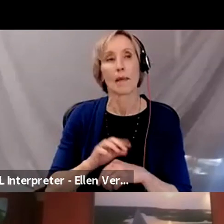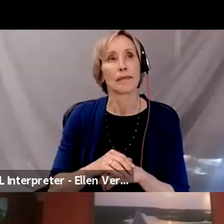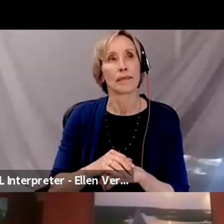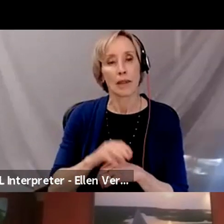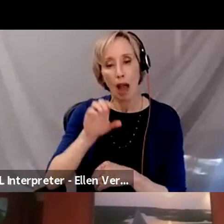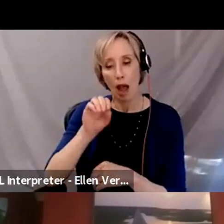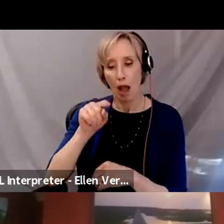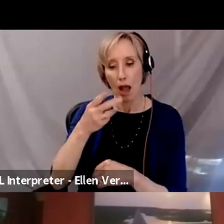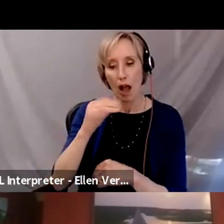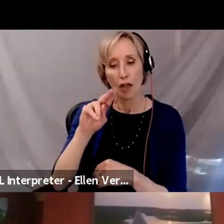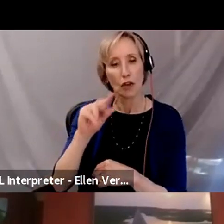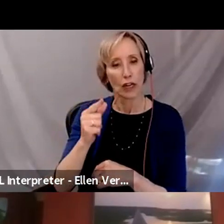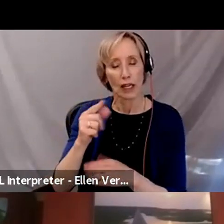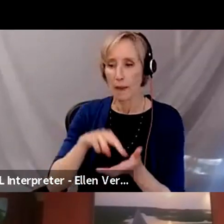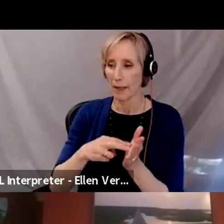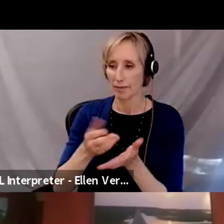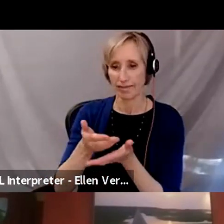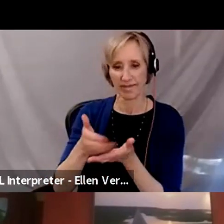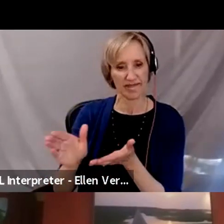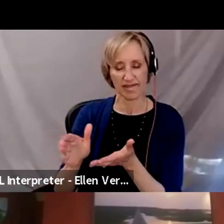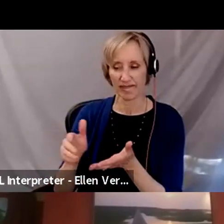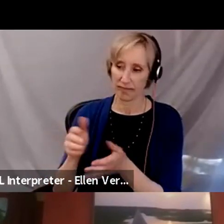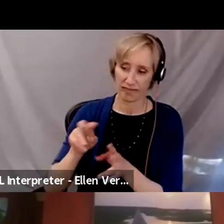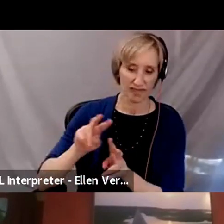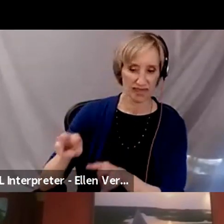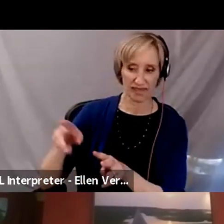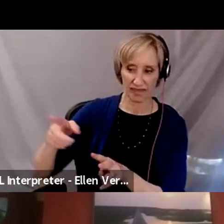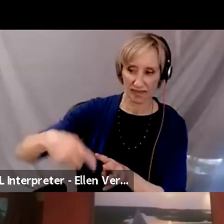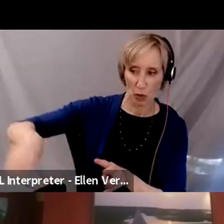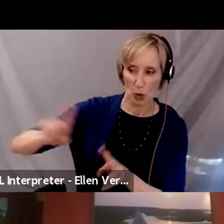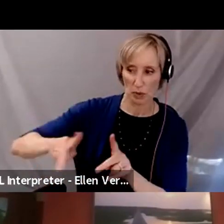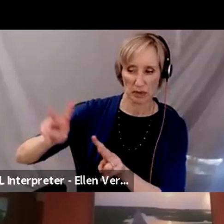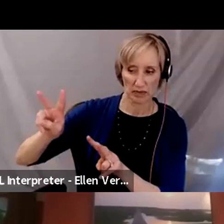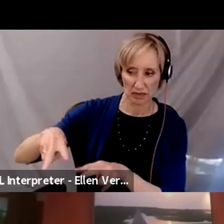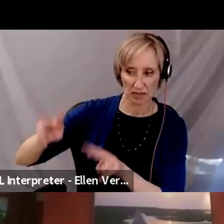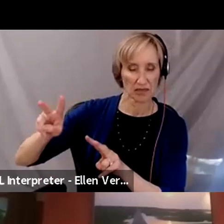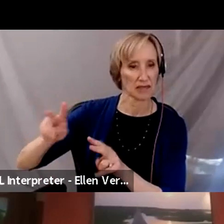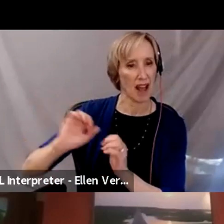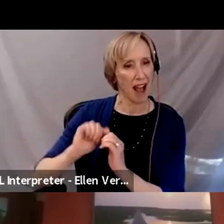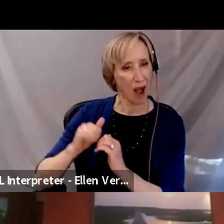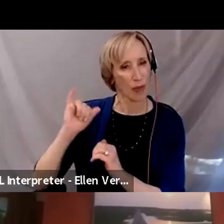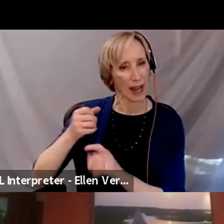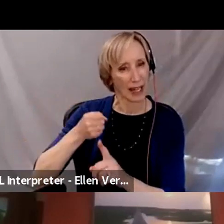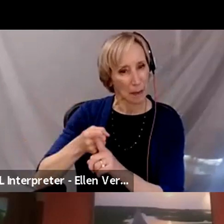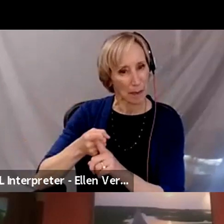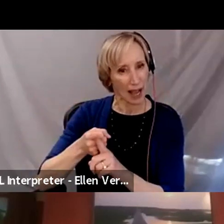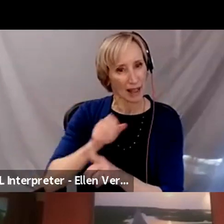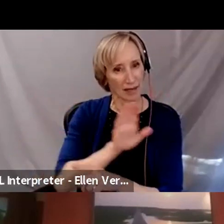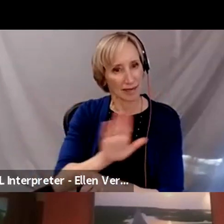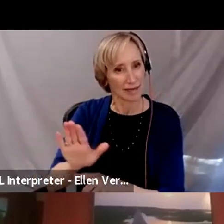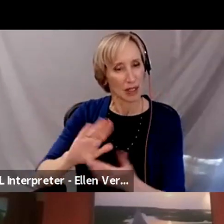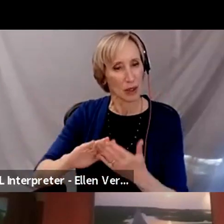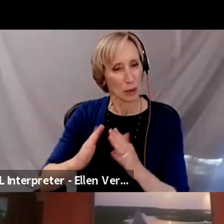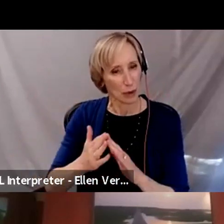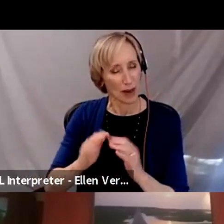and what types of changes need to be advanced to achieve mental health for all. Thank you for joining us for tonight's